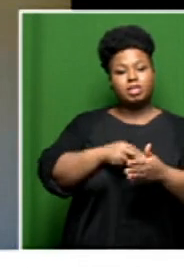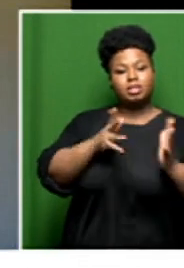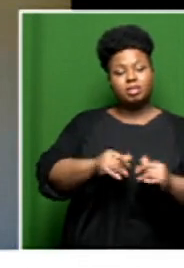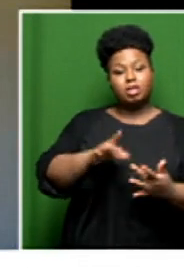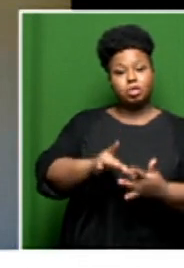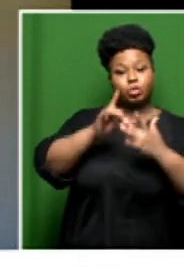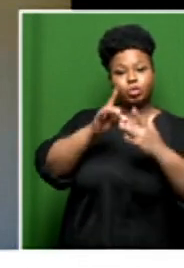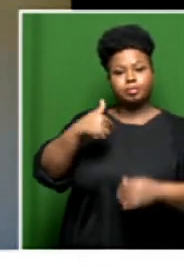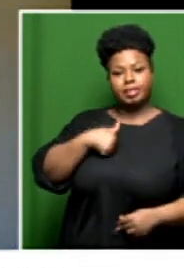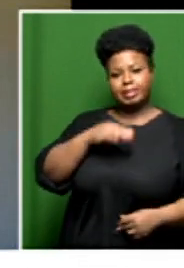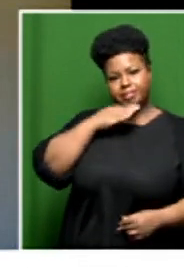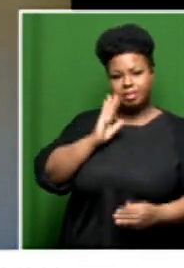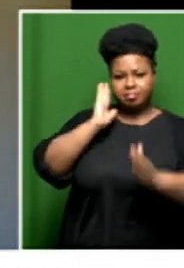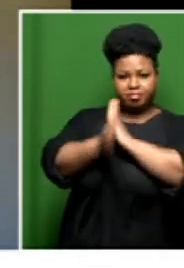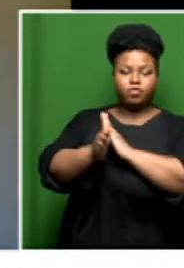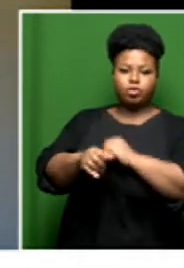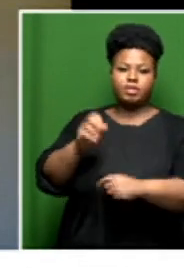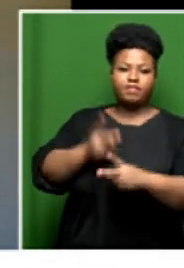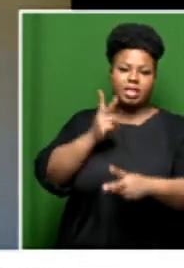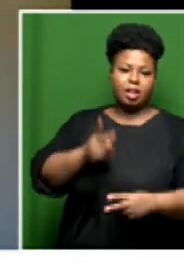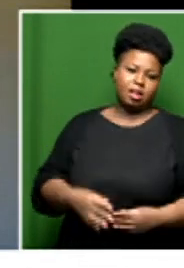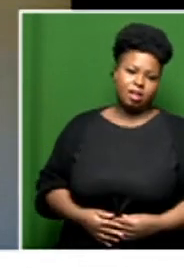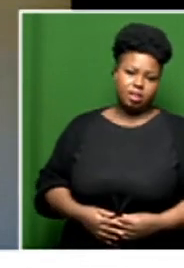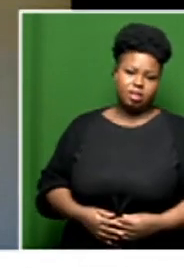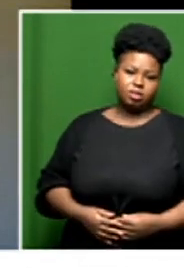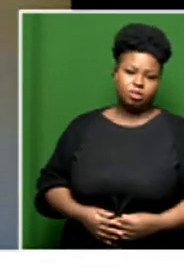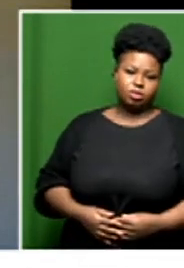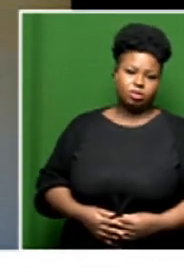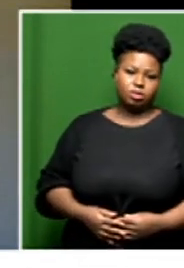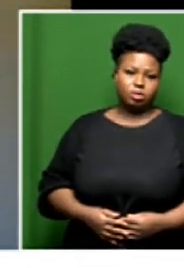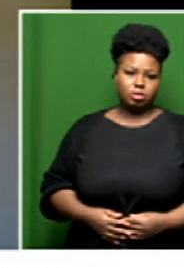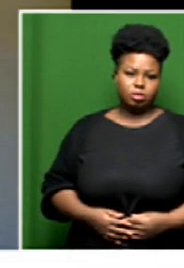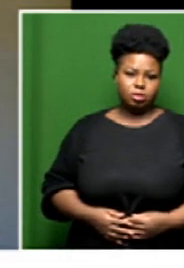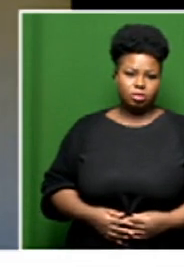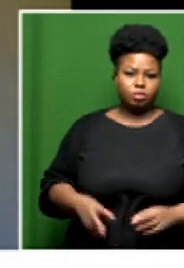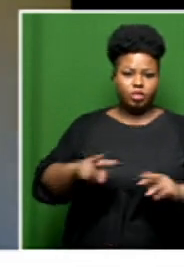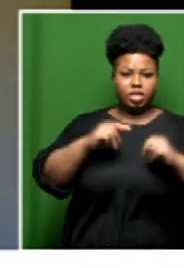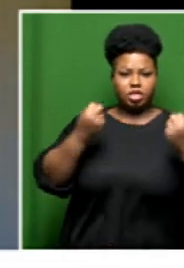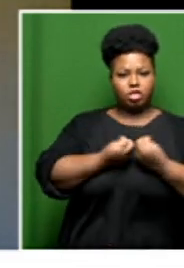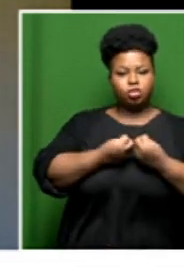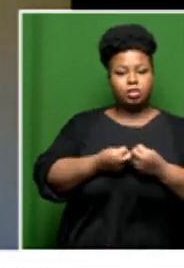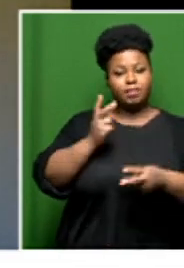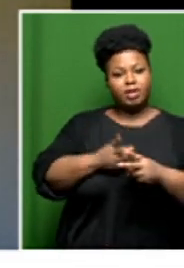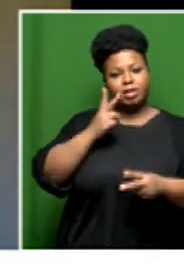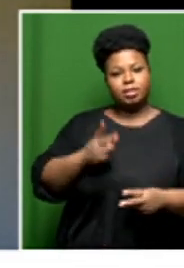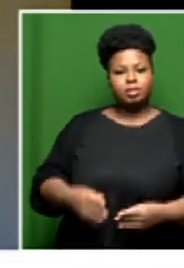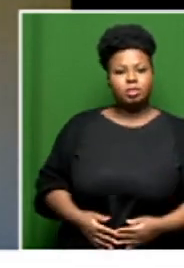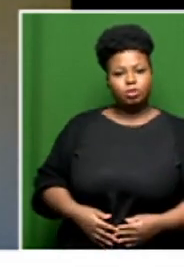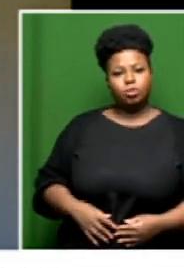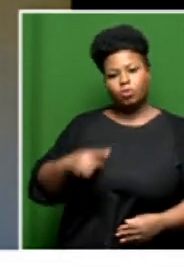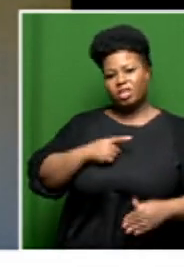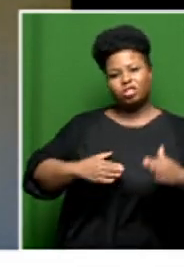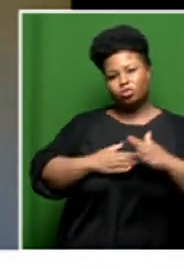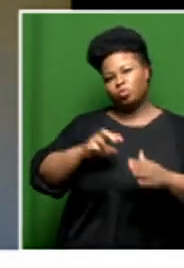Style means that I went straight to the finals, which, the national finals in terms of skipping the